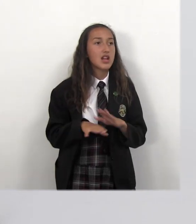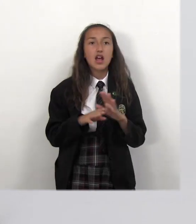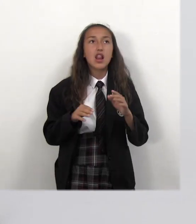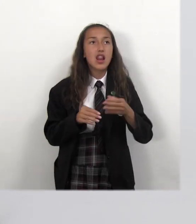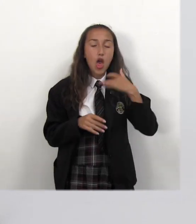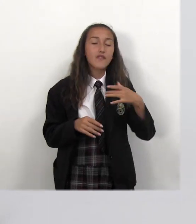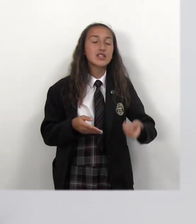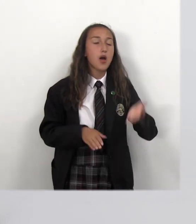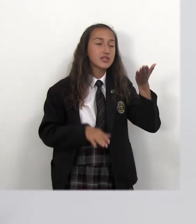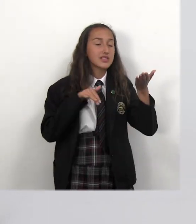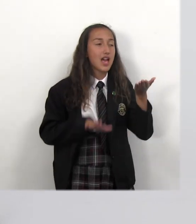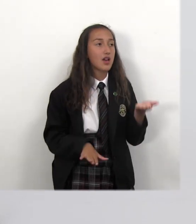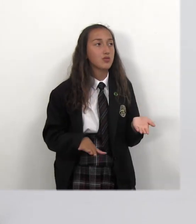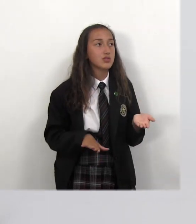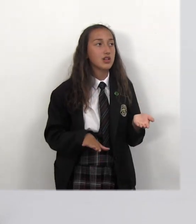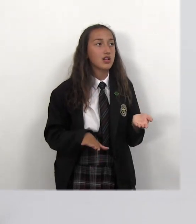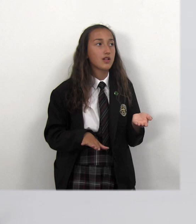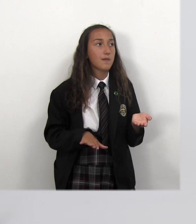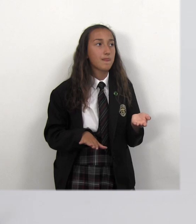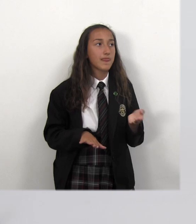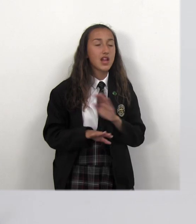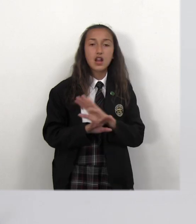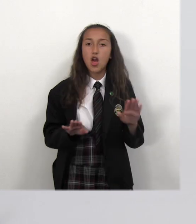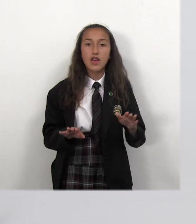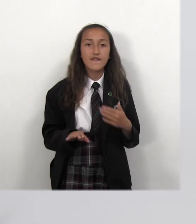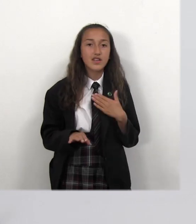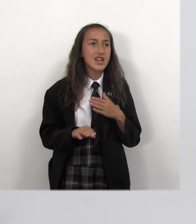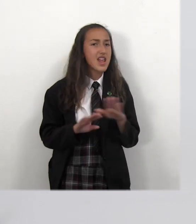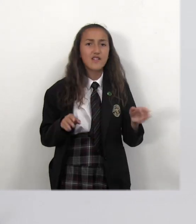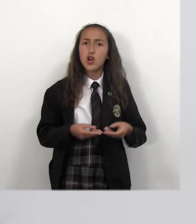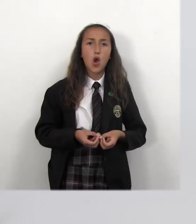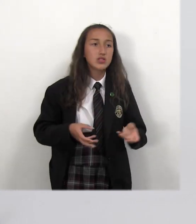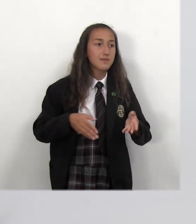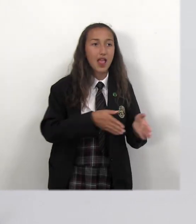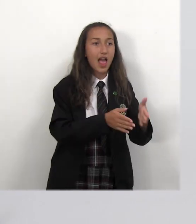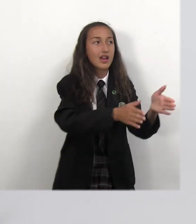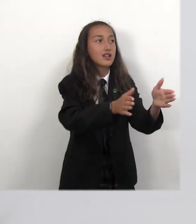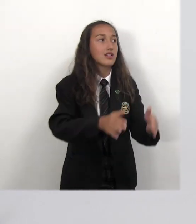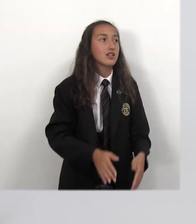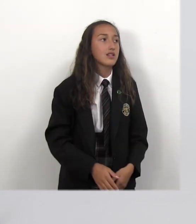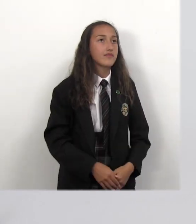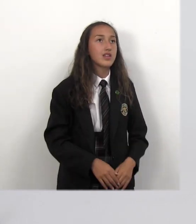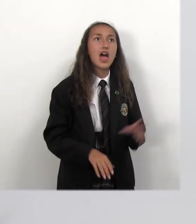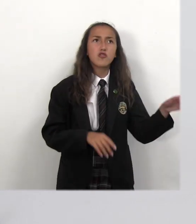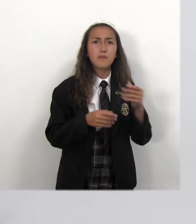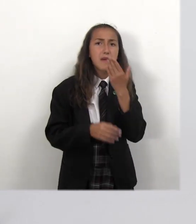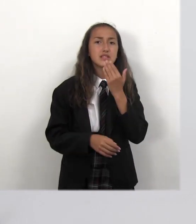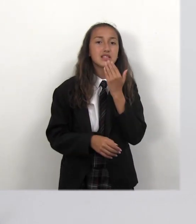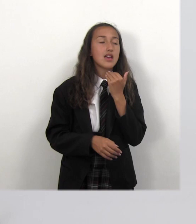downs. Part of learning to be resilient is that life never completely goes to plan and everyone makes mistakes.